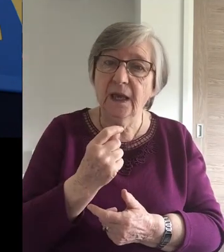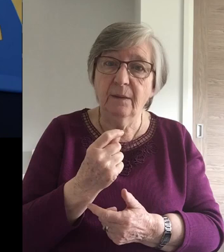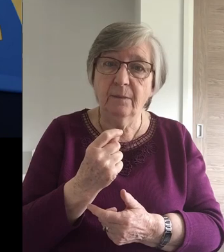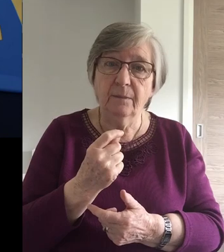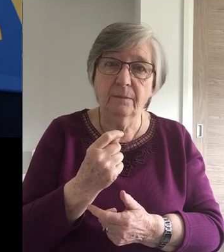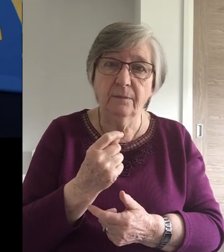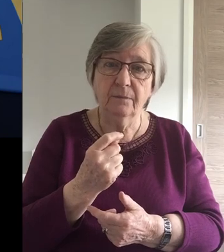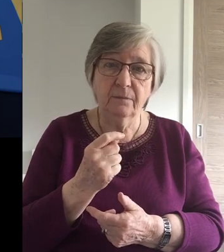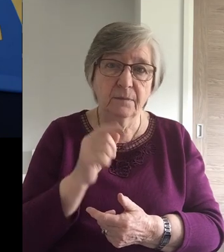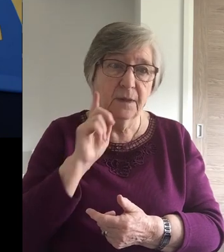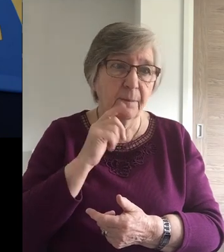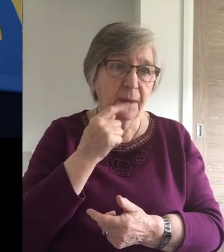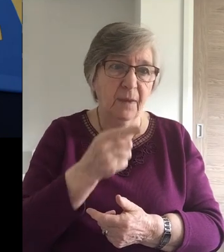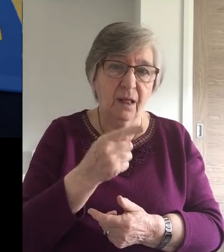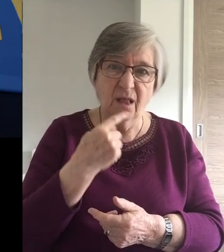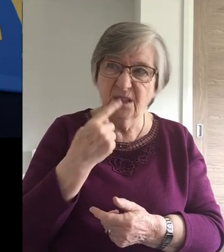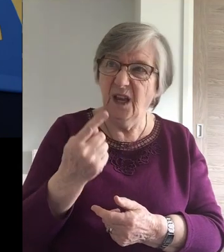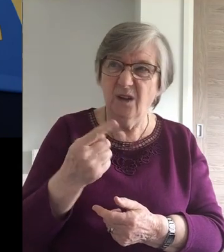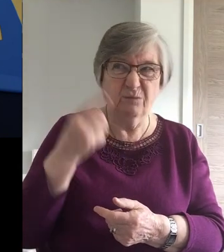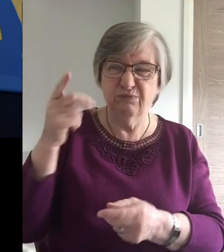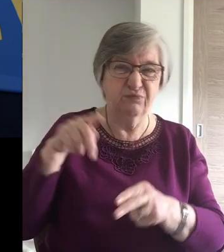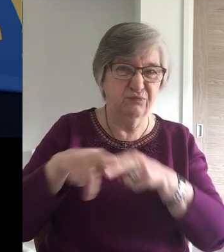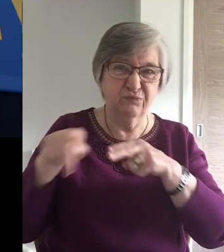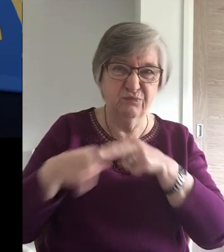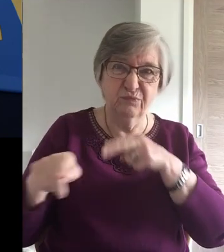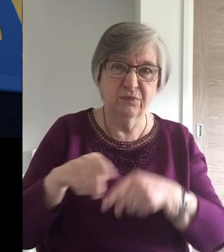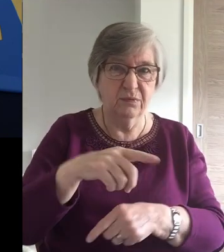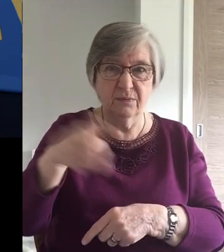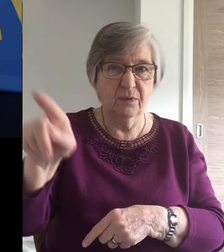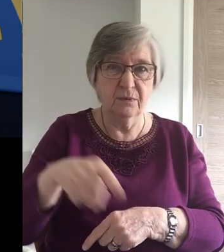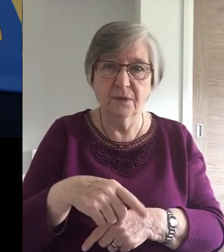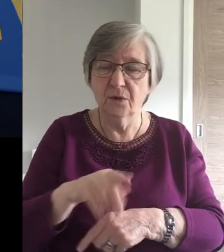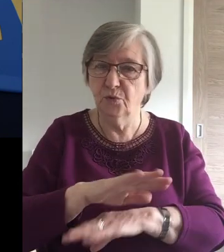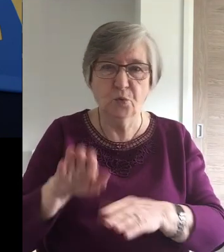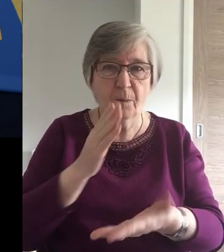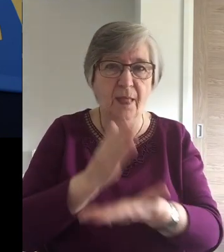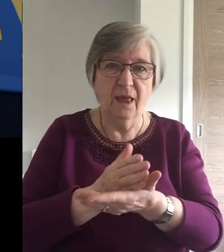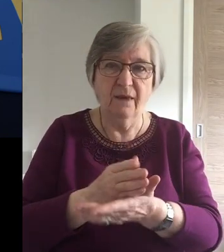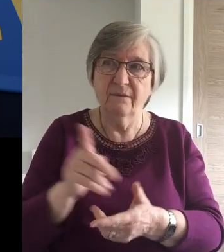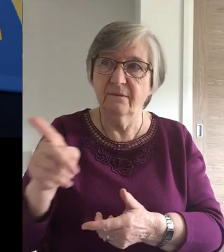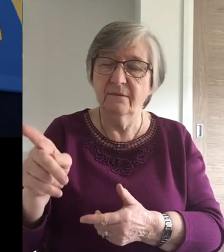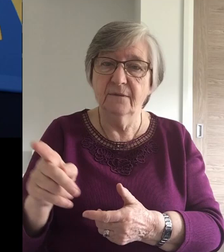choosing rather than acceptance to ridicule, or choosing disbelief.